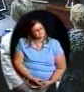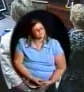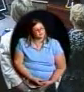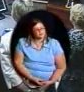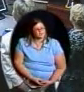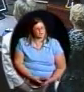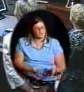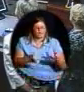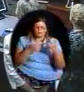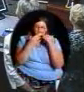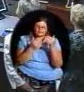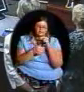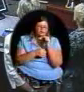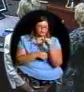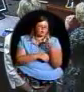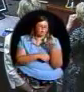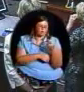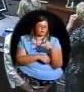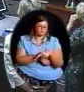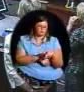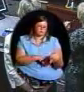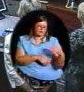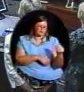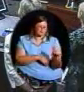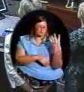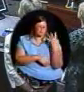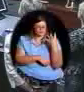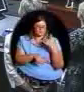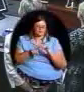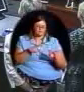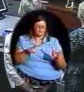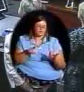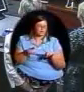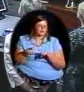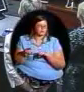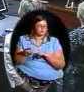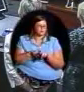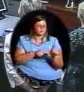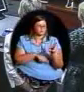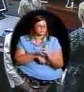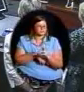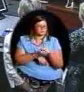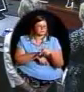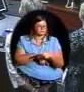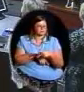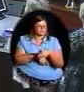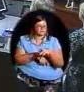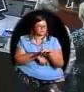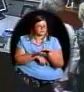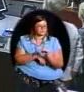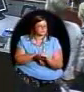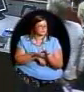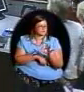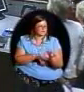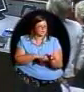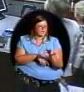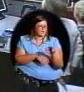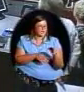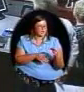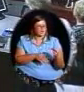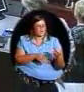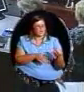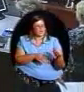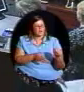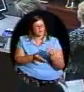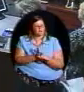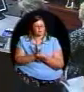want to thank you not only for the PowerPoint presentation, but the actual 6 PDF files that you provided. Loads and loads and